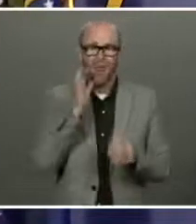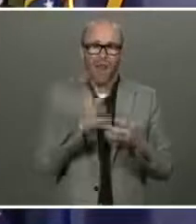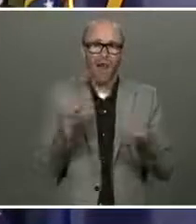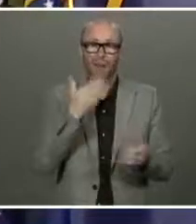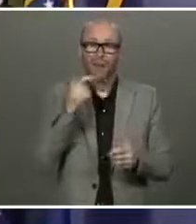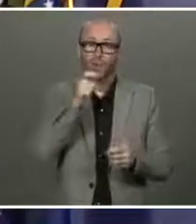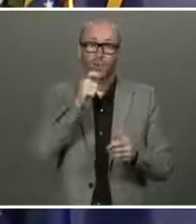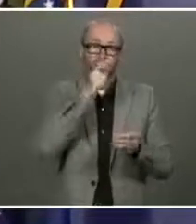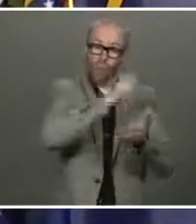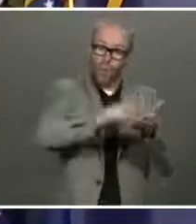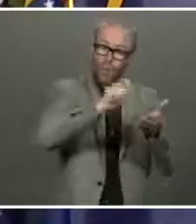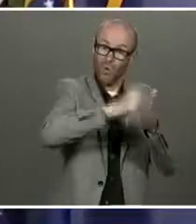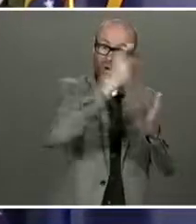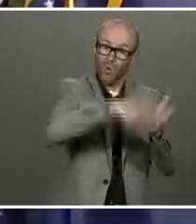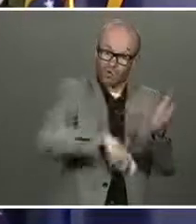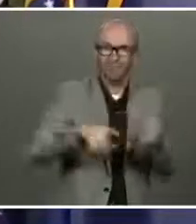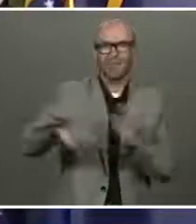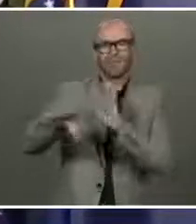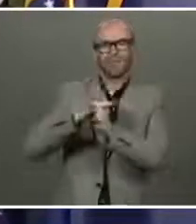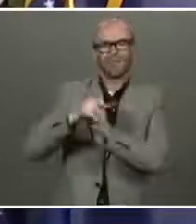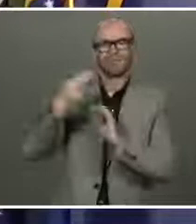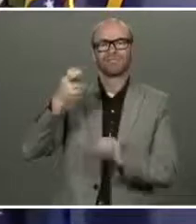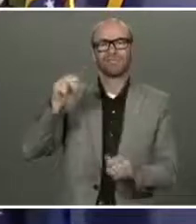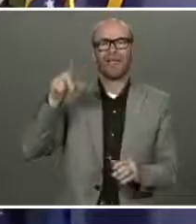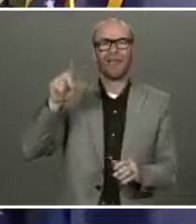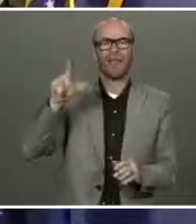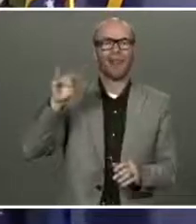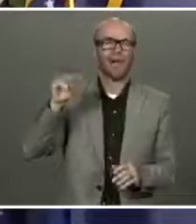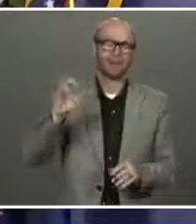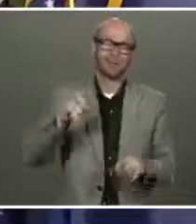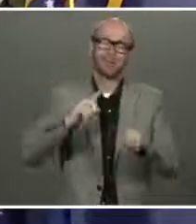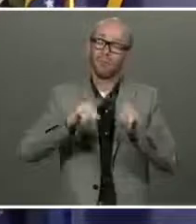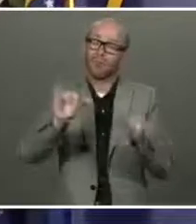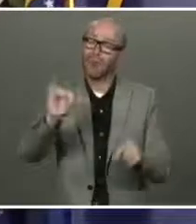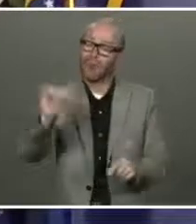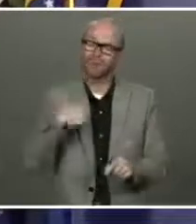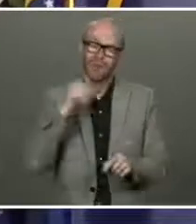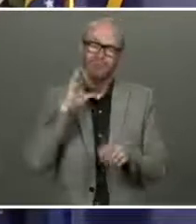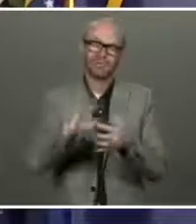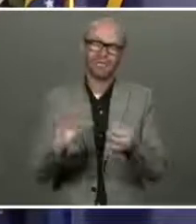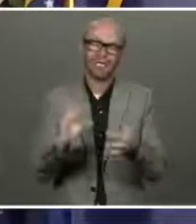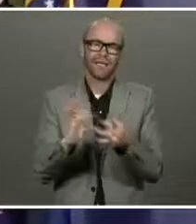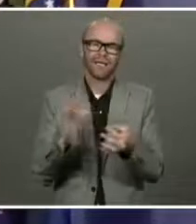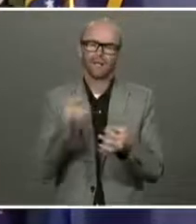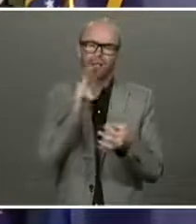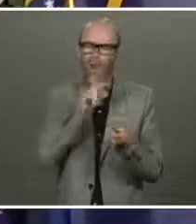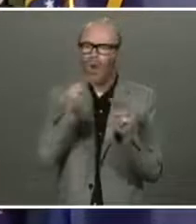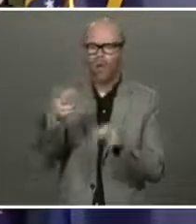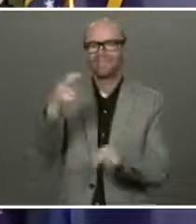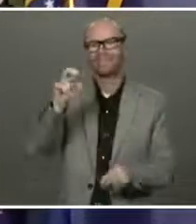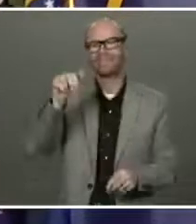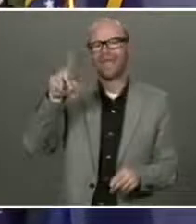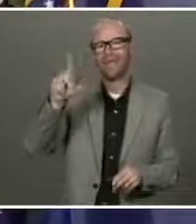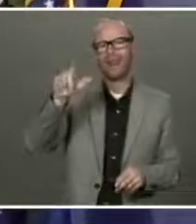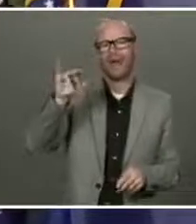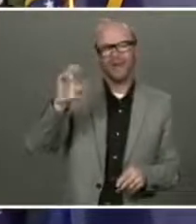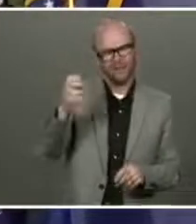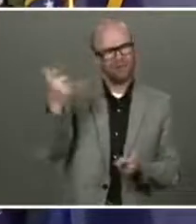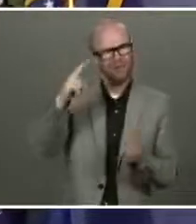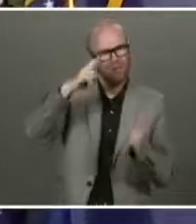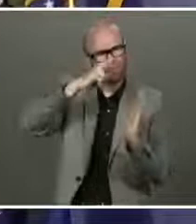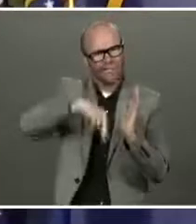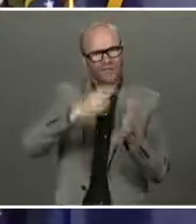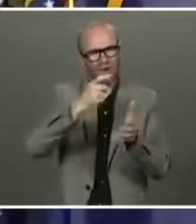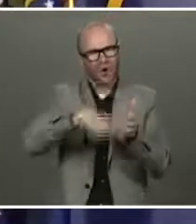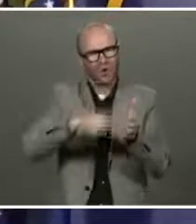people who wrote the articles got to choose the headlines. But I would also say, don't look at headlines. Actually read what's in there. I think you would